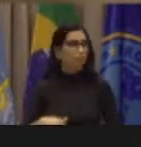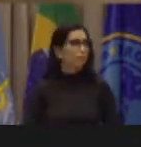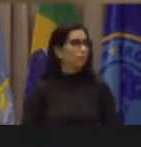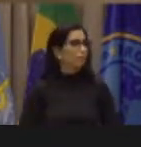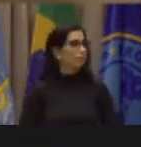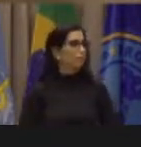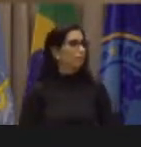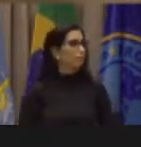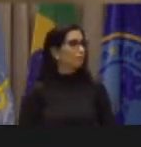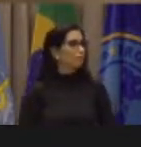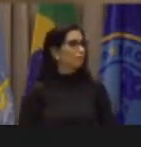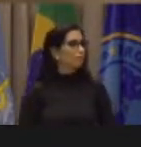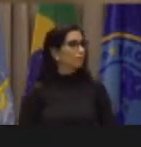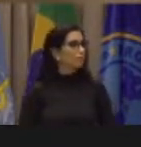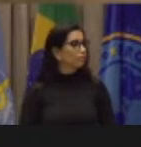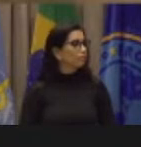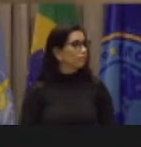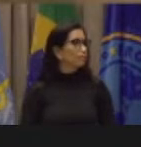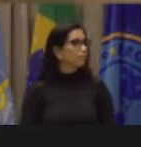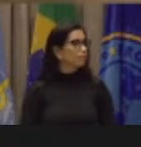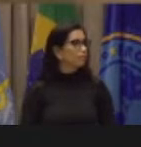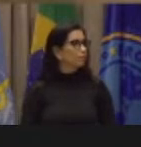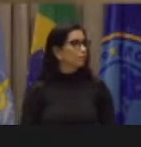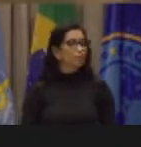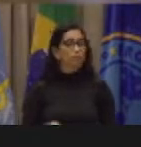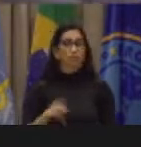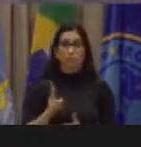department in São Paulo.